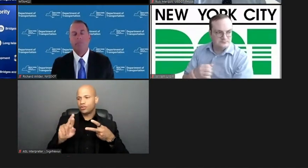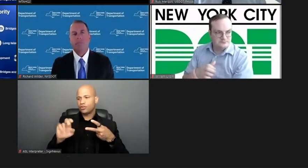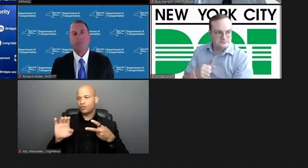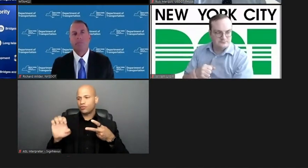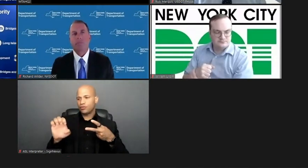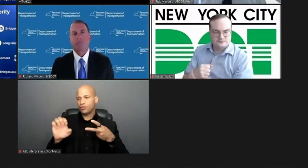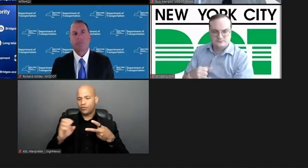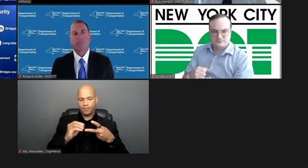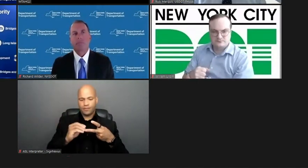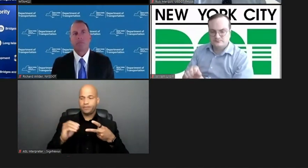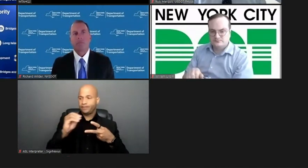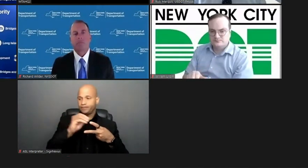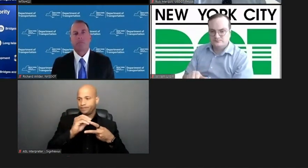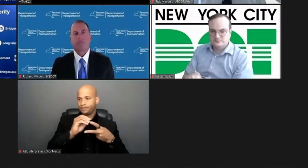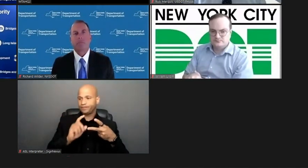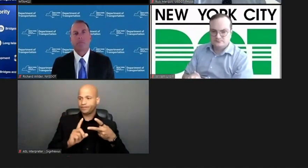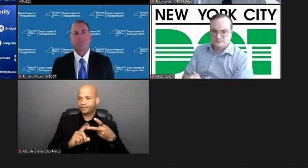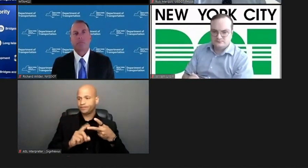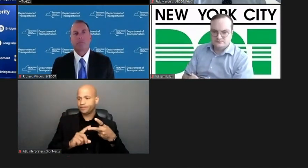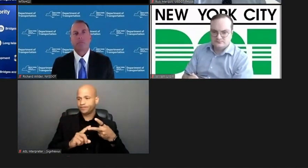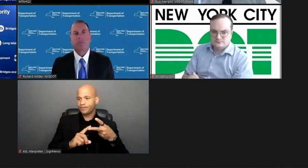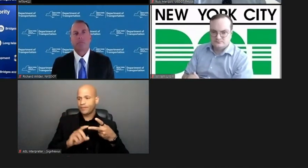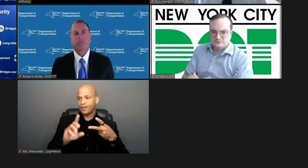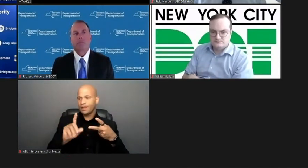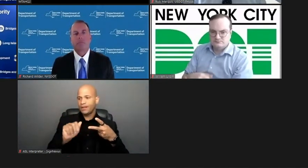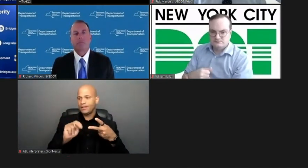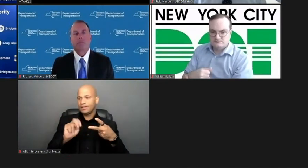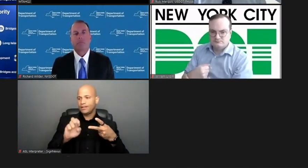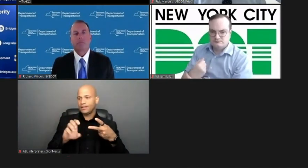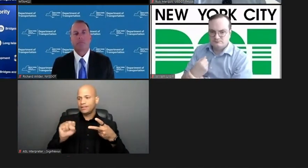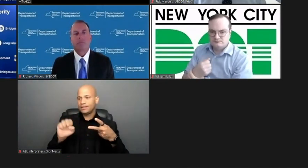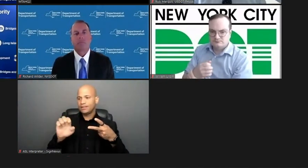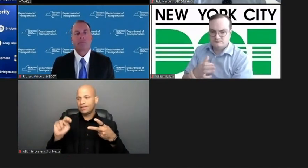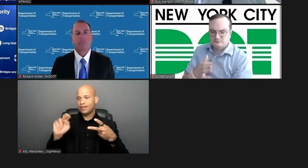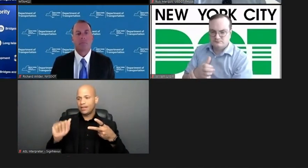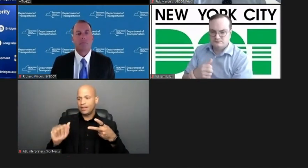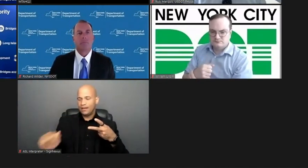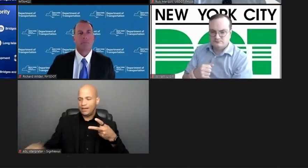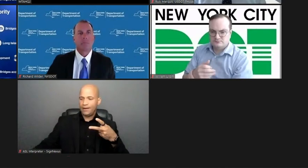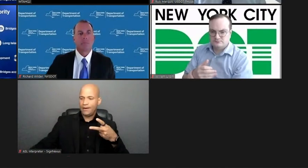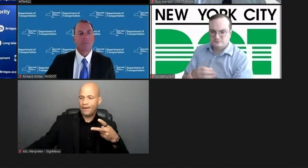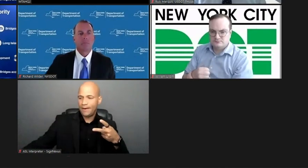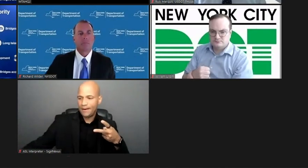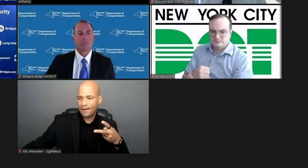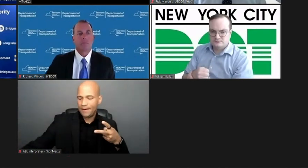the next speaker is Christian uru followed by Danny Cena